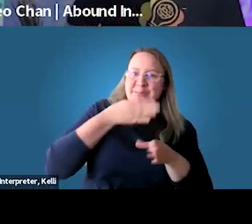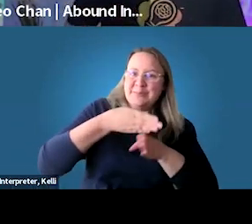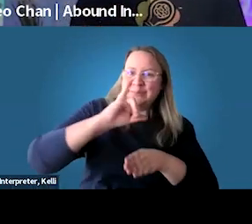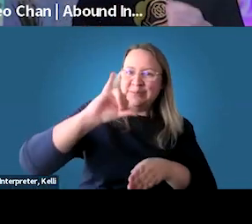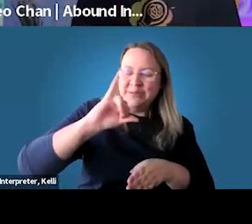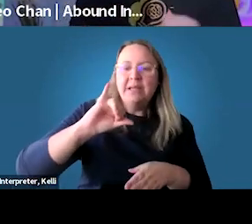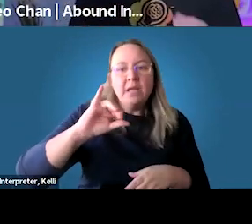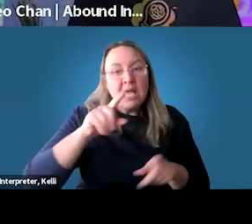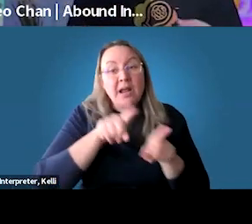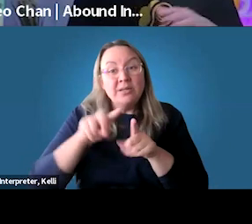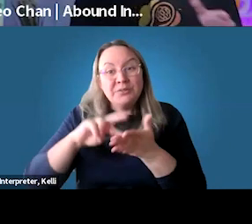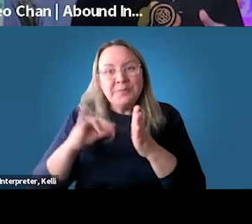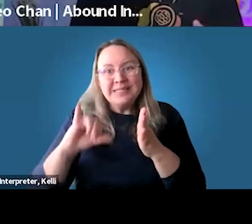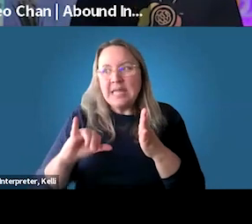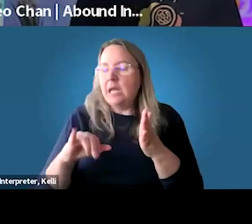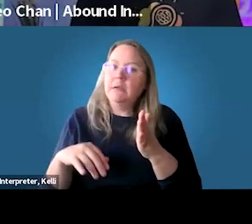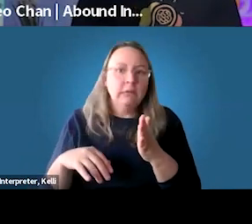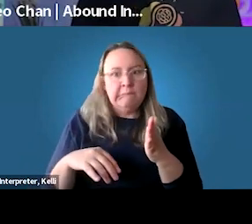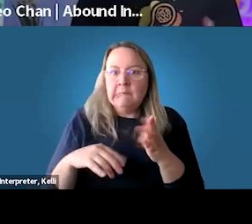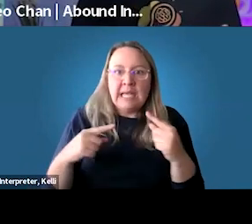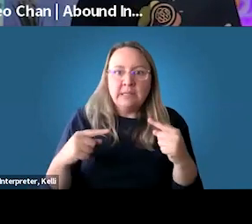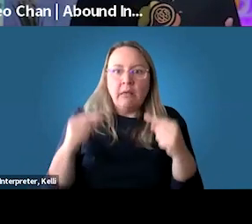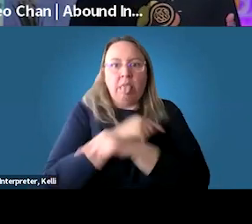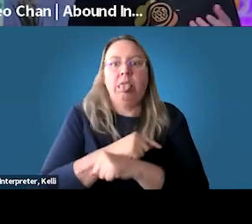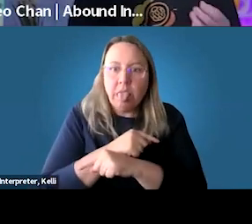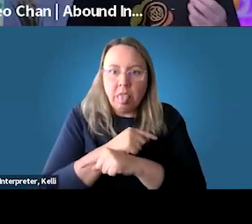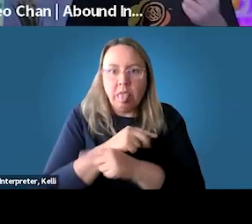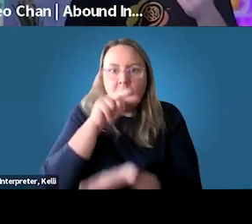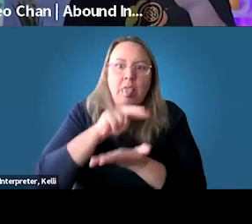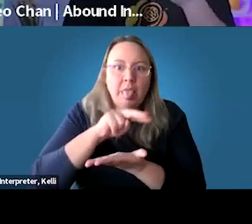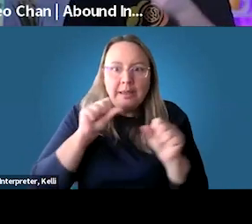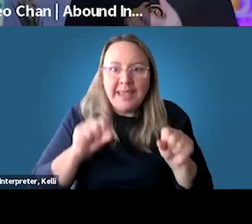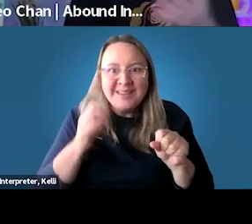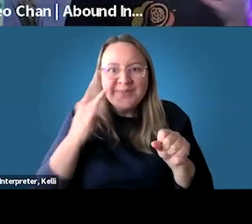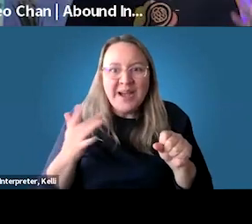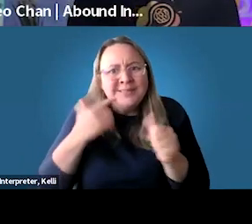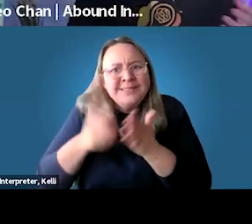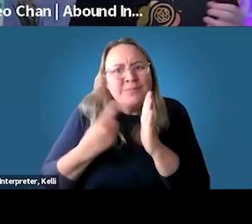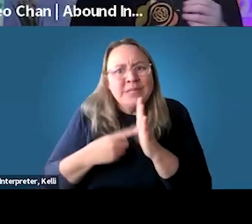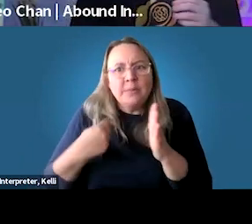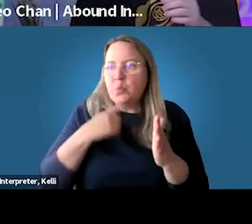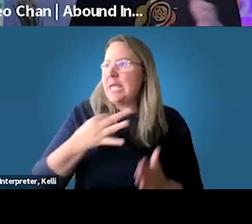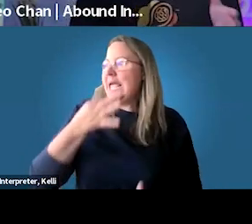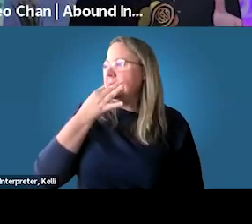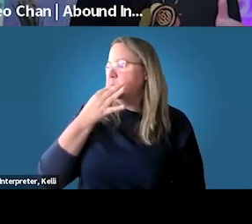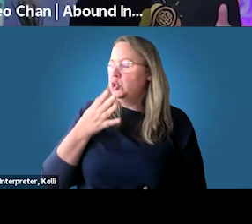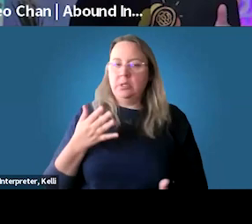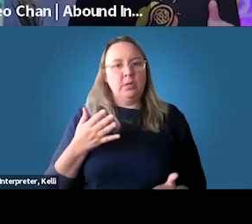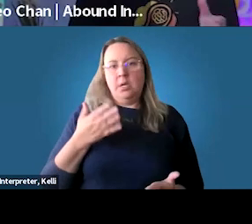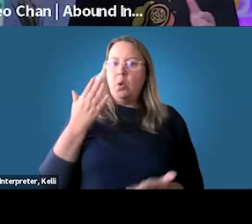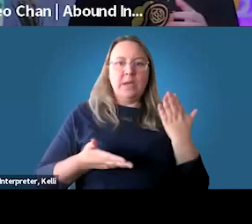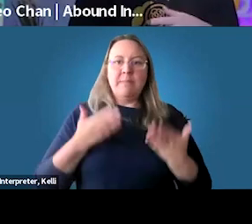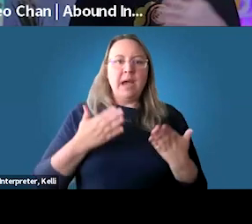all well and good, it can also be kind of a catch-22 for us because sometimes when we're experts, we may be